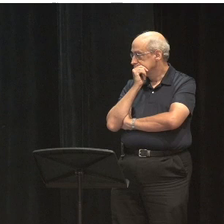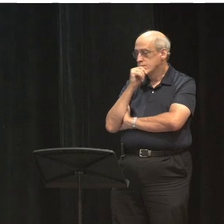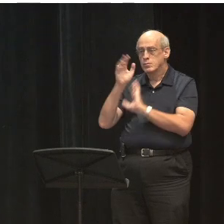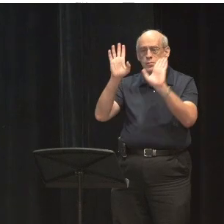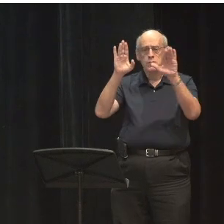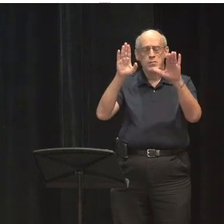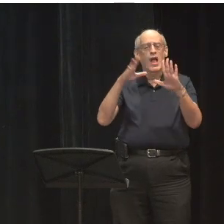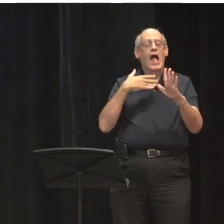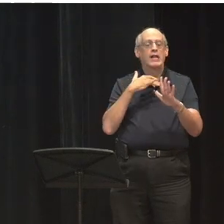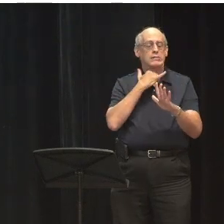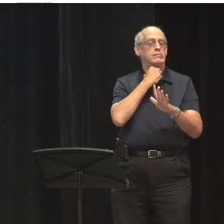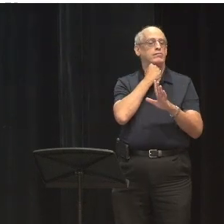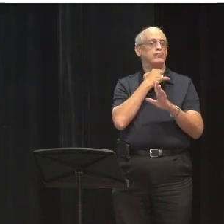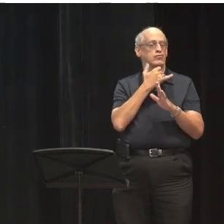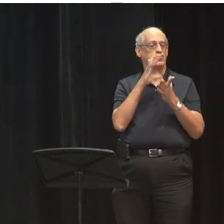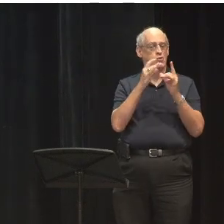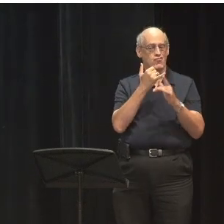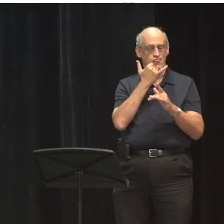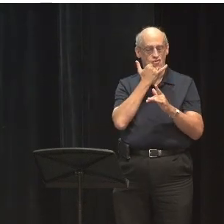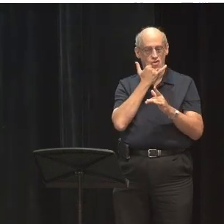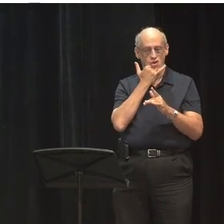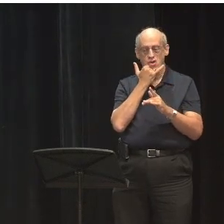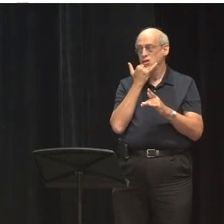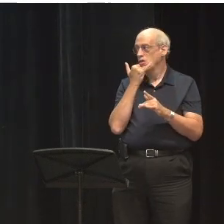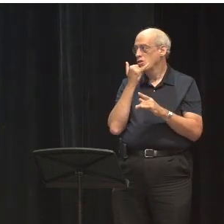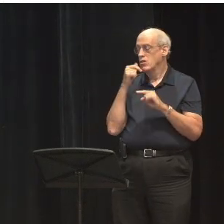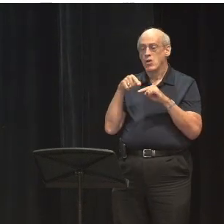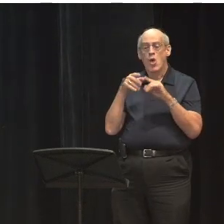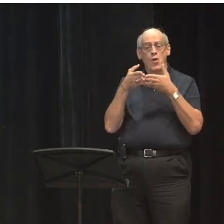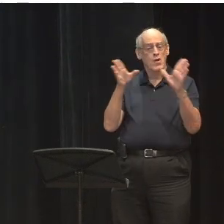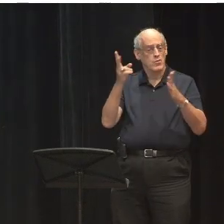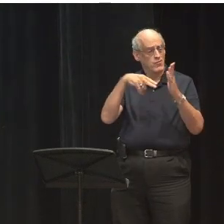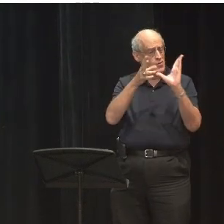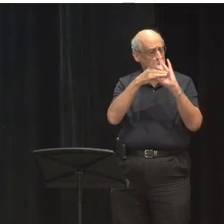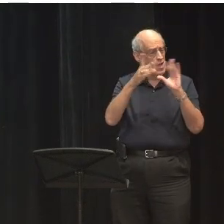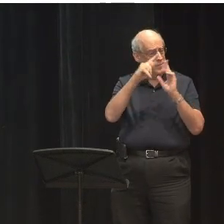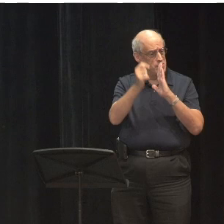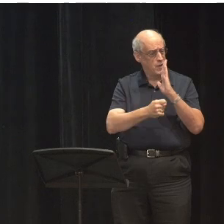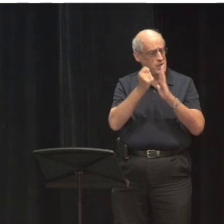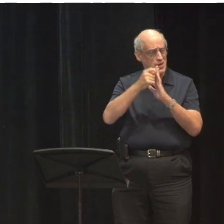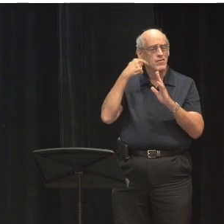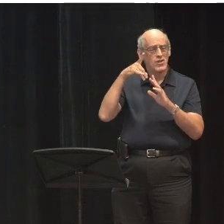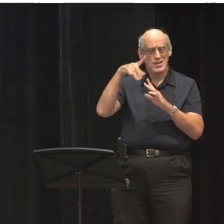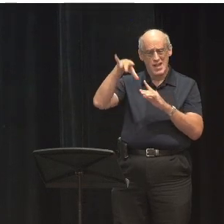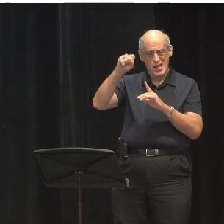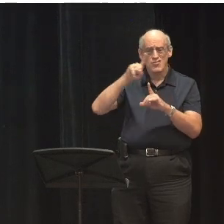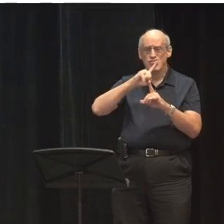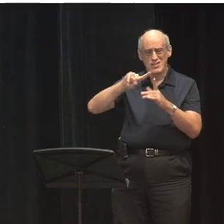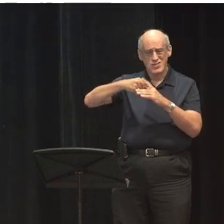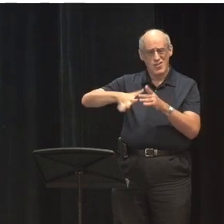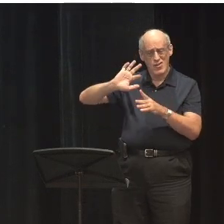I want to correct myself. I understand I misspoke on a year. The public review and comment period on this DEIS